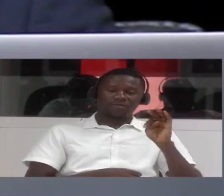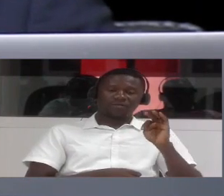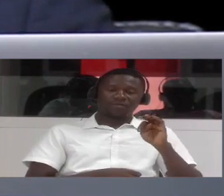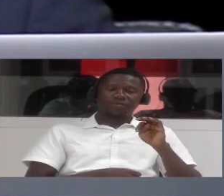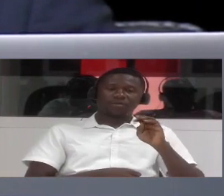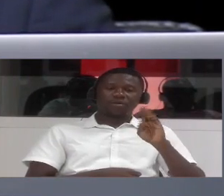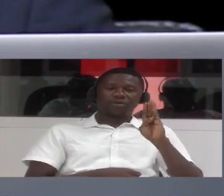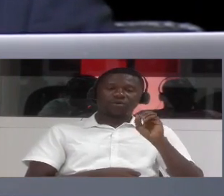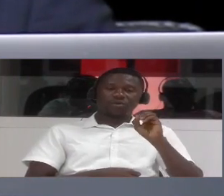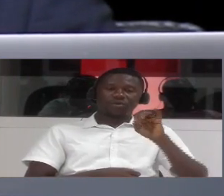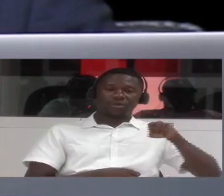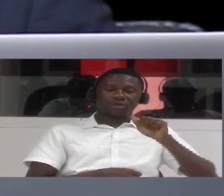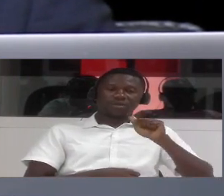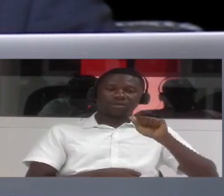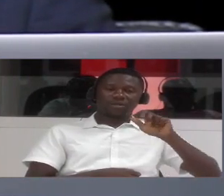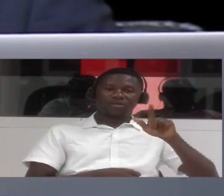Sow.